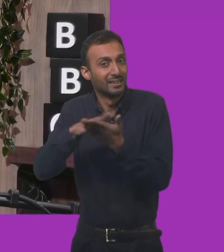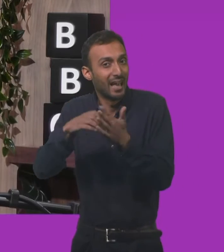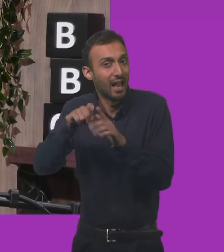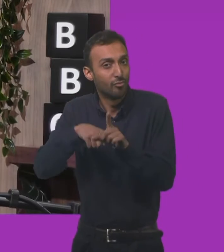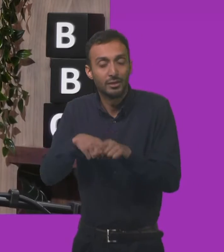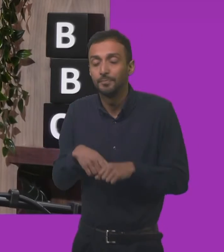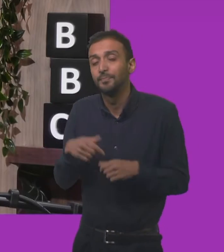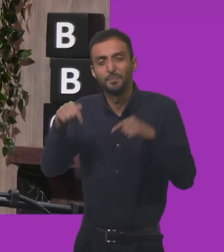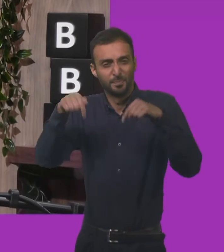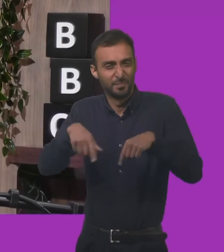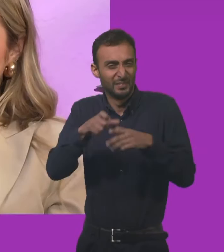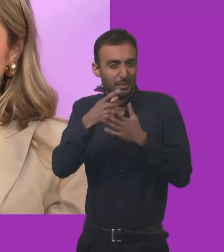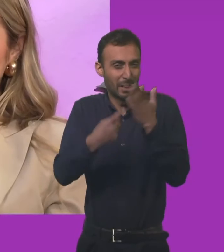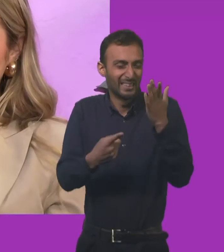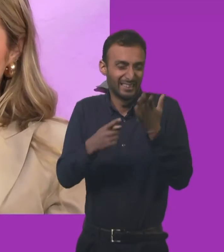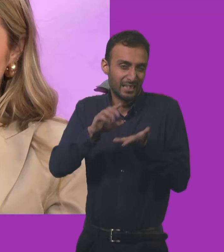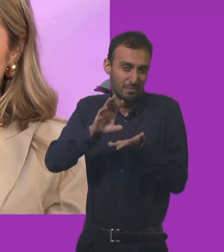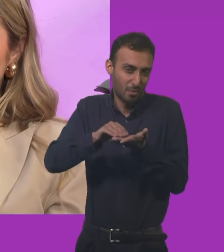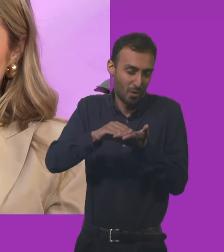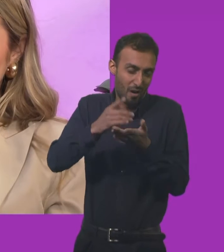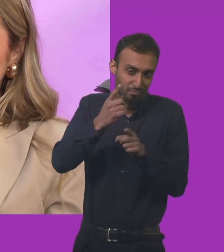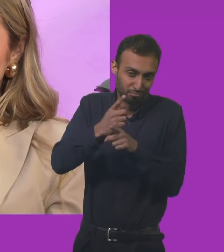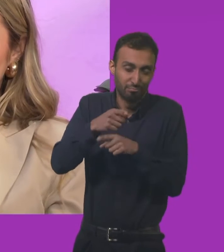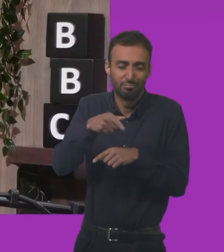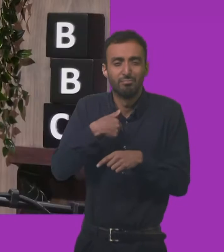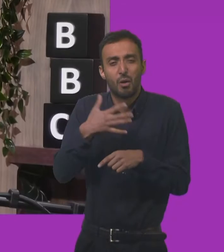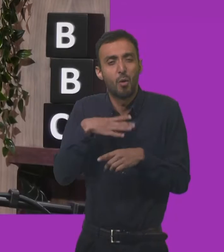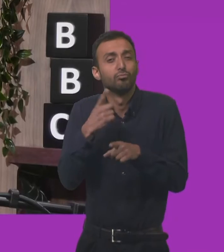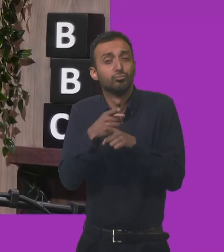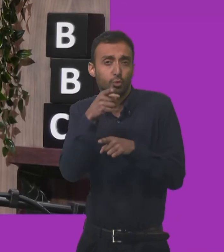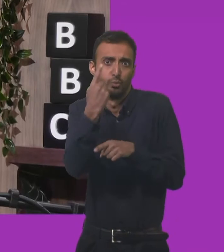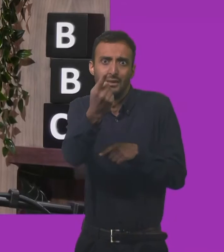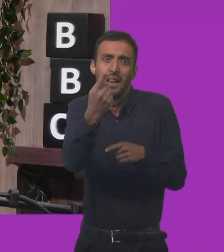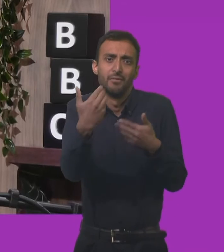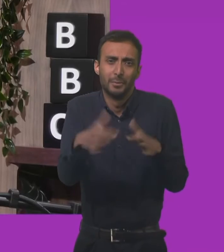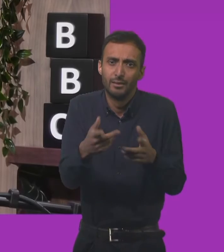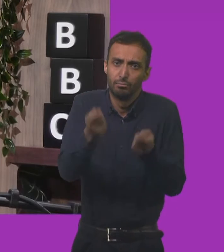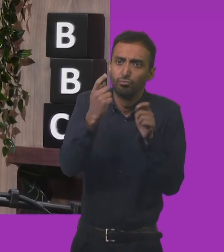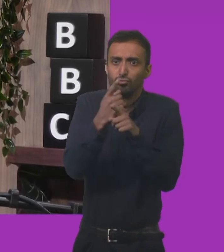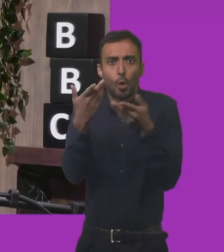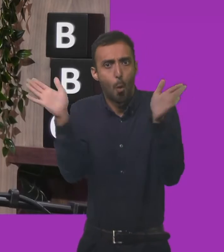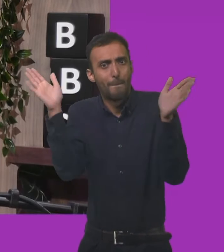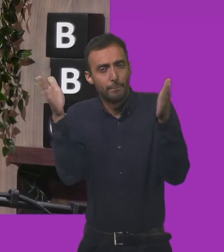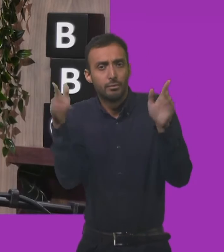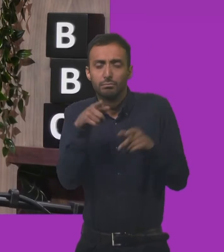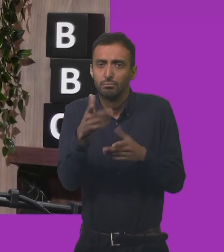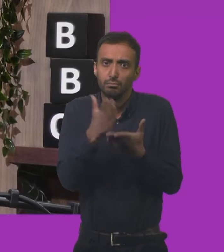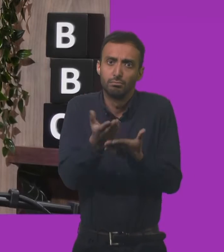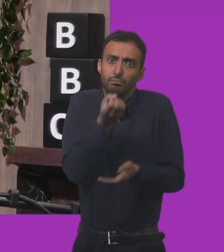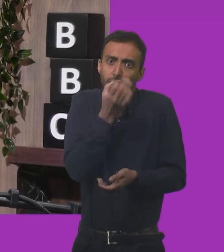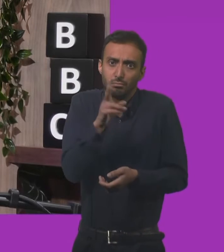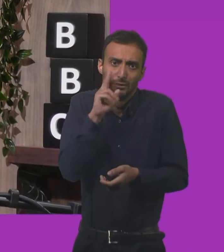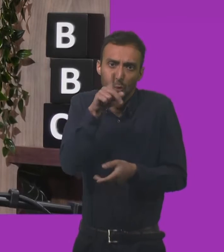the stuff that you talked about really openly in The Traitors? It was really, really great to see you doing all the challenges, really